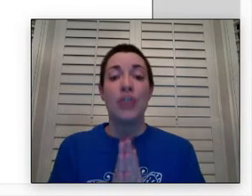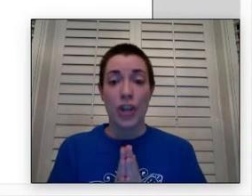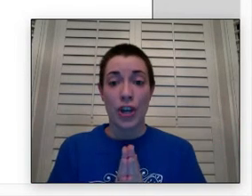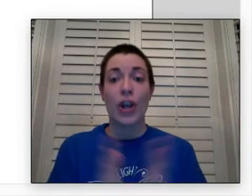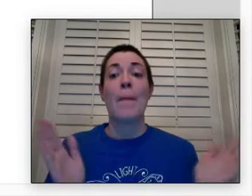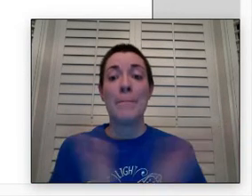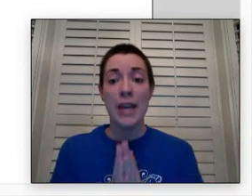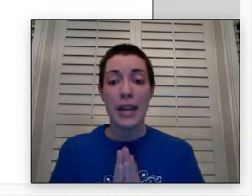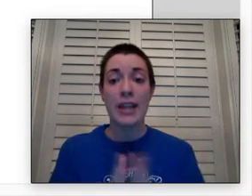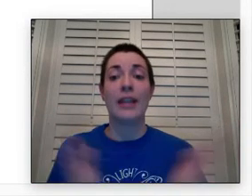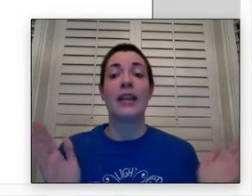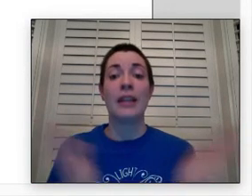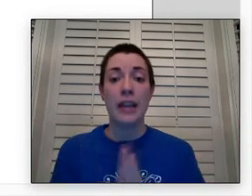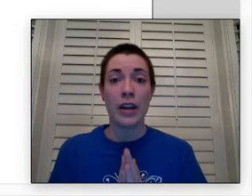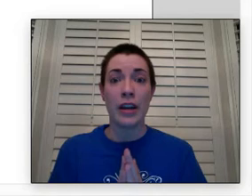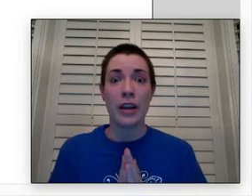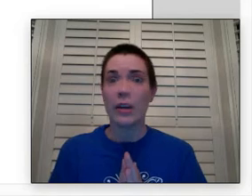Caterpillar.